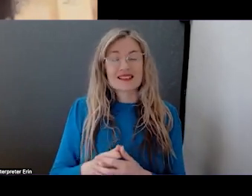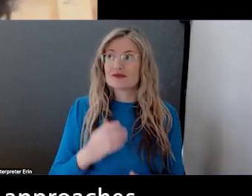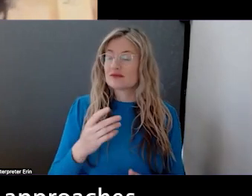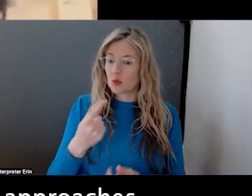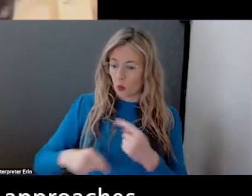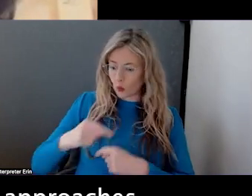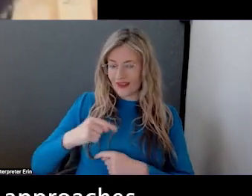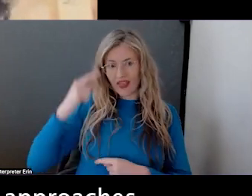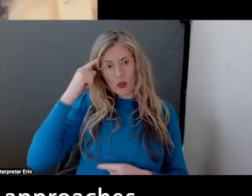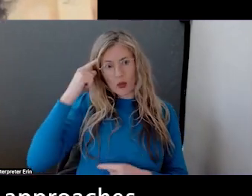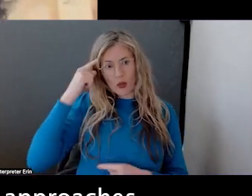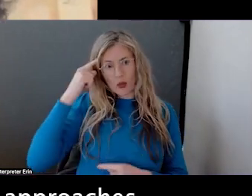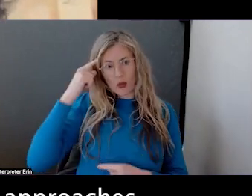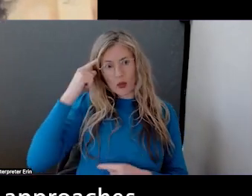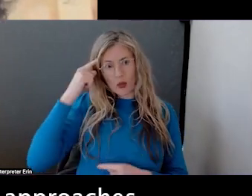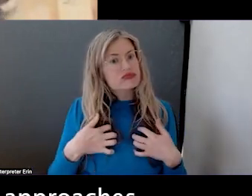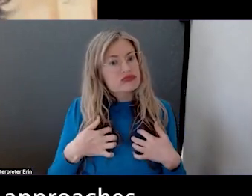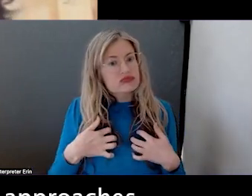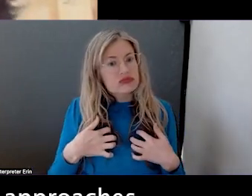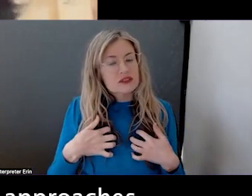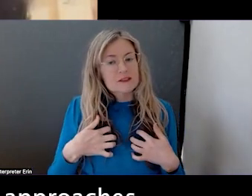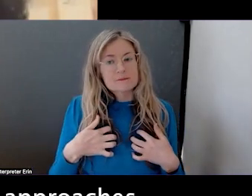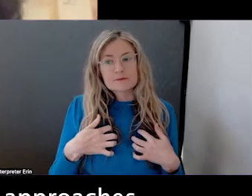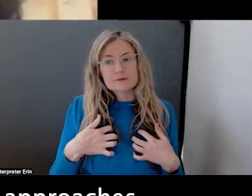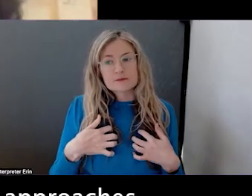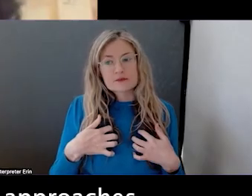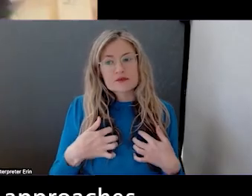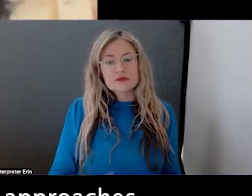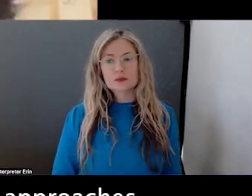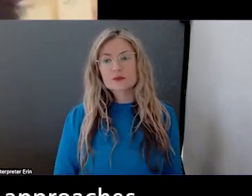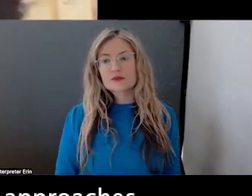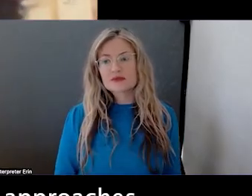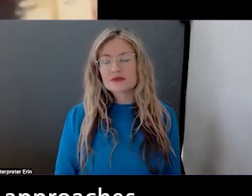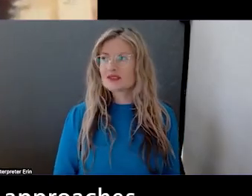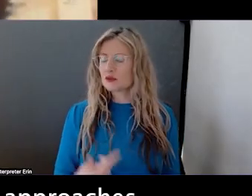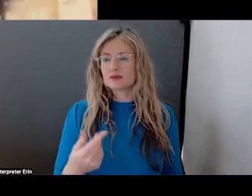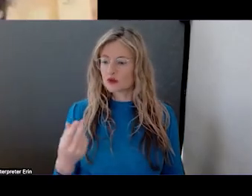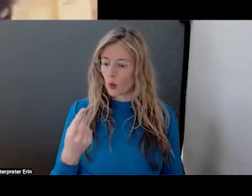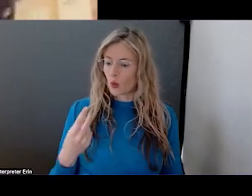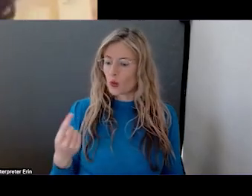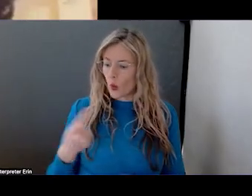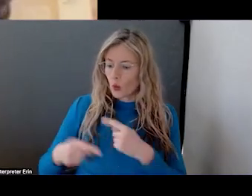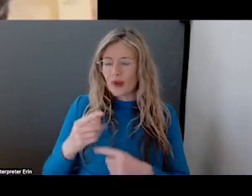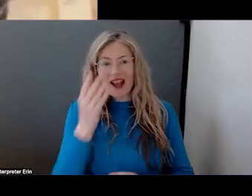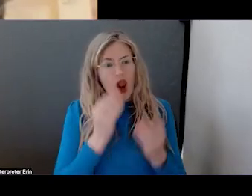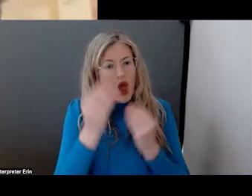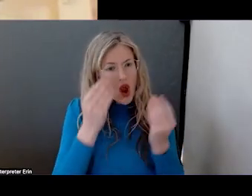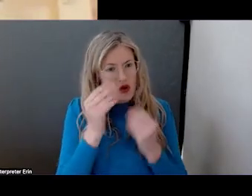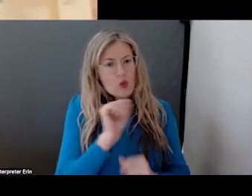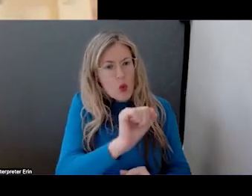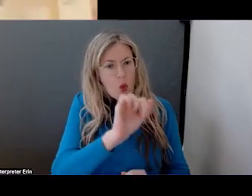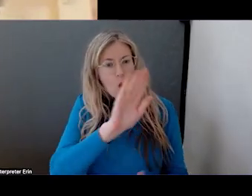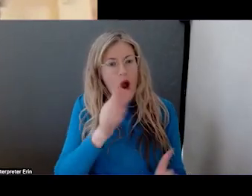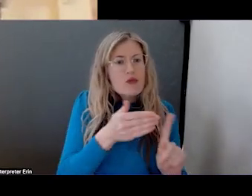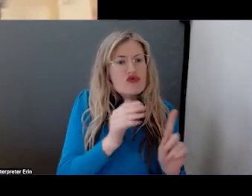interesting in that we managed to know about the various approaches and supports possible for this type